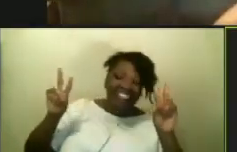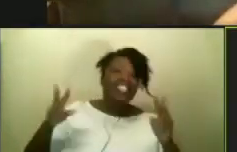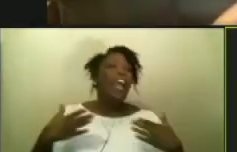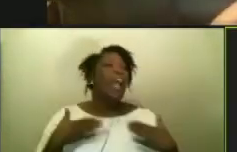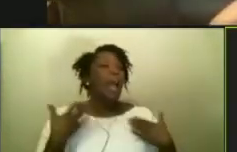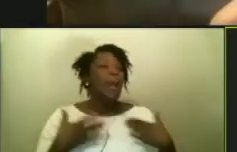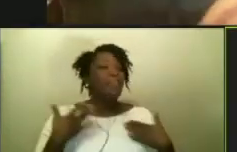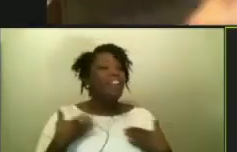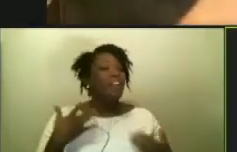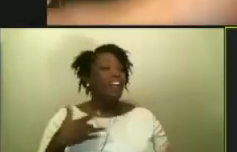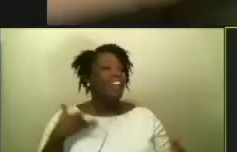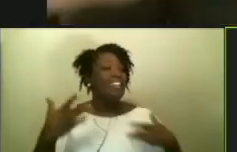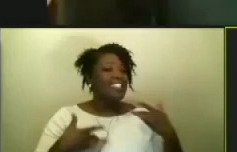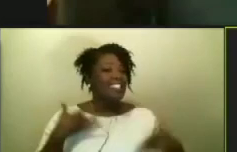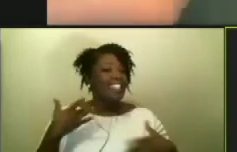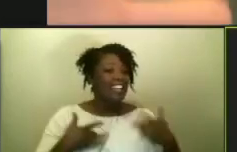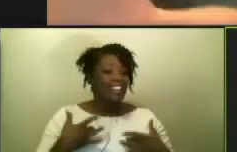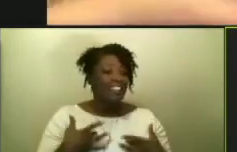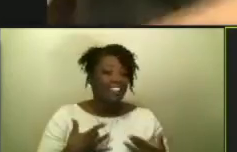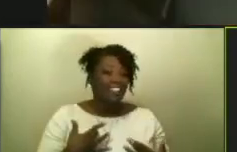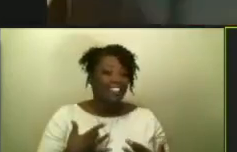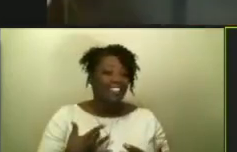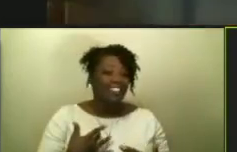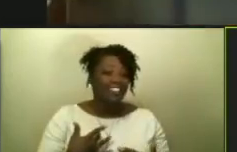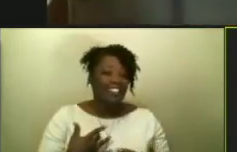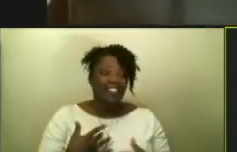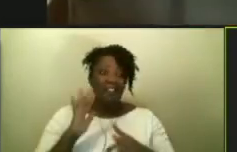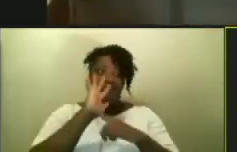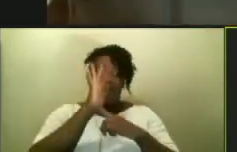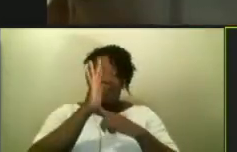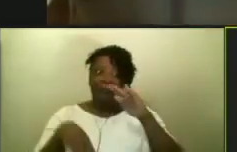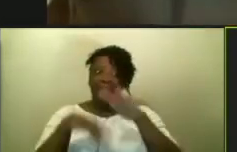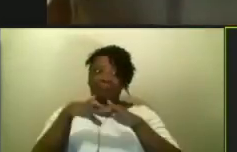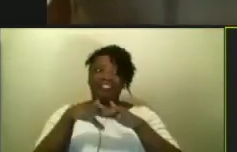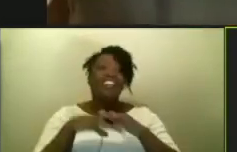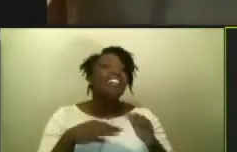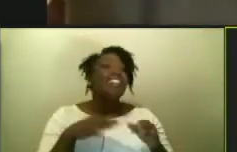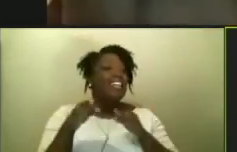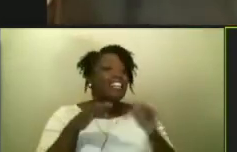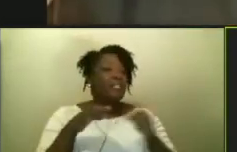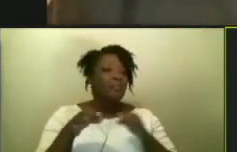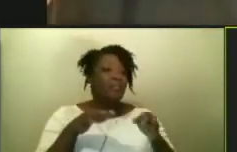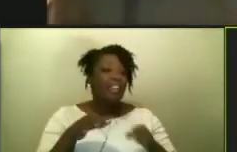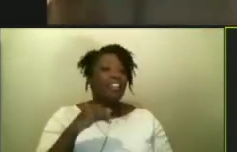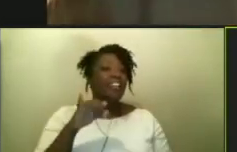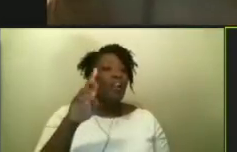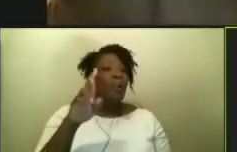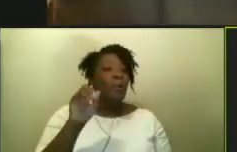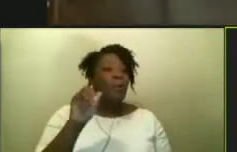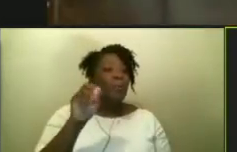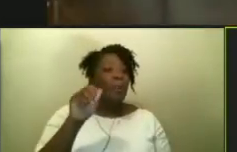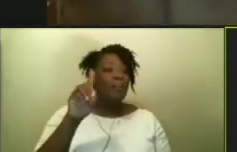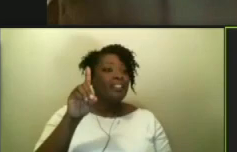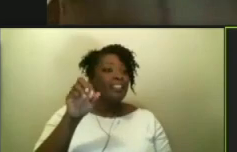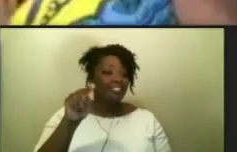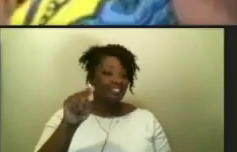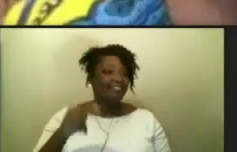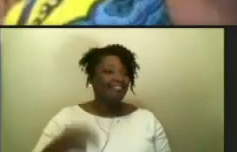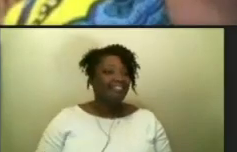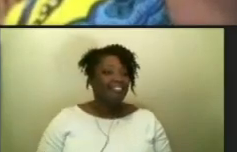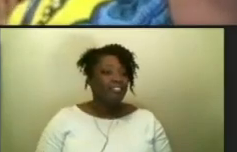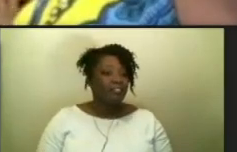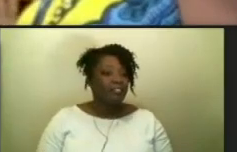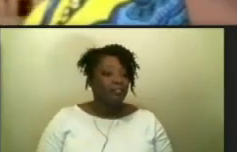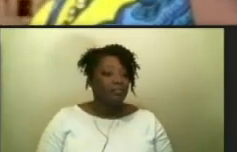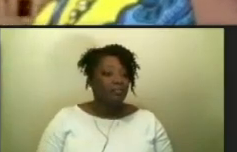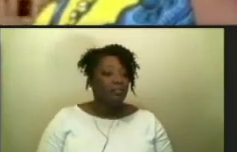to take as maximum 5 minutes to describe Eid and Ramadan with everyone. Thank you for having us. So let me share